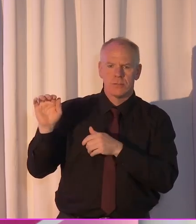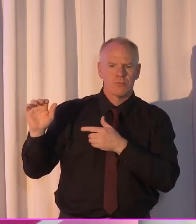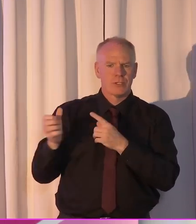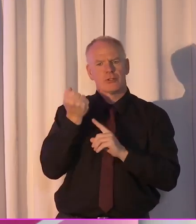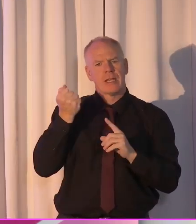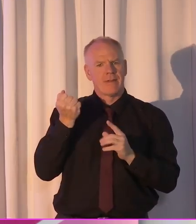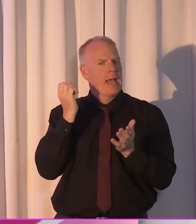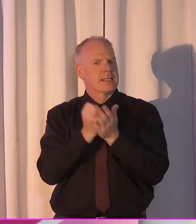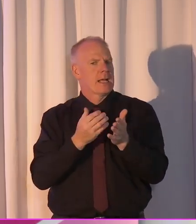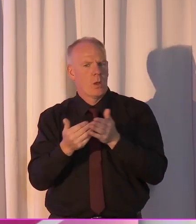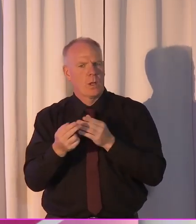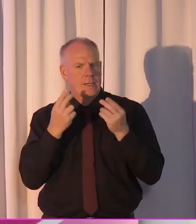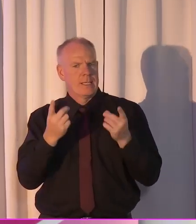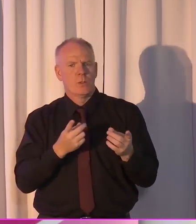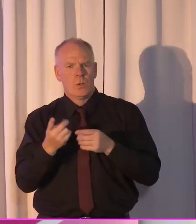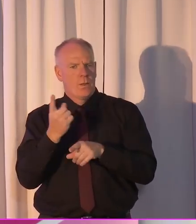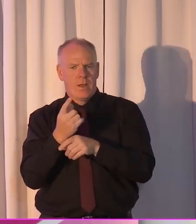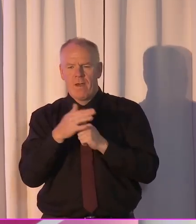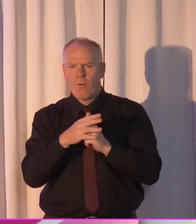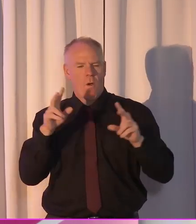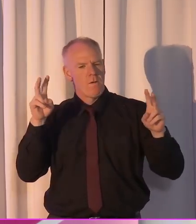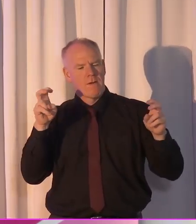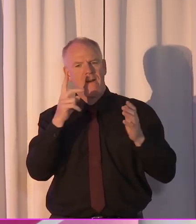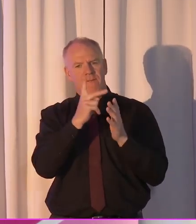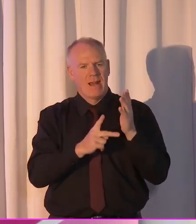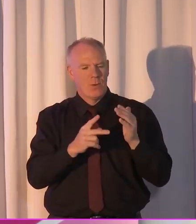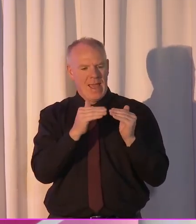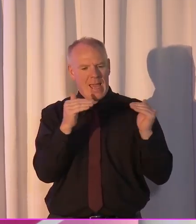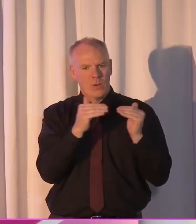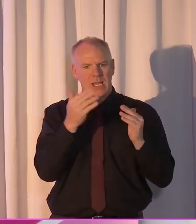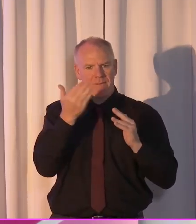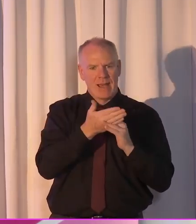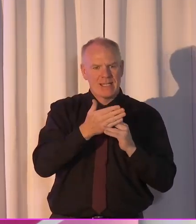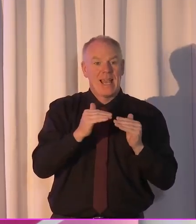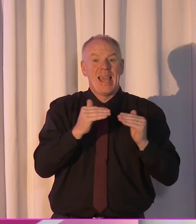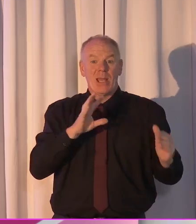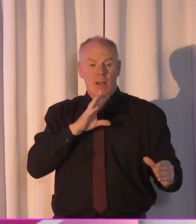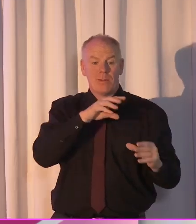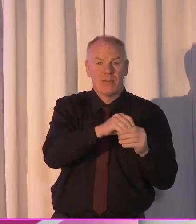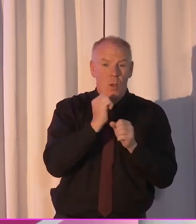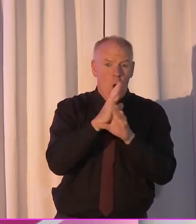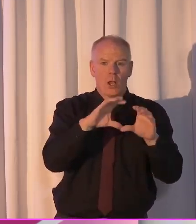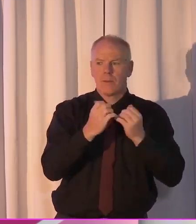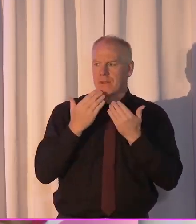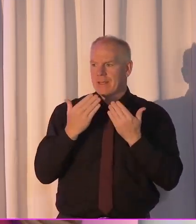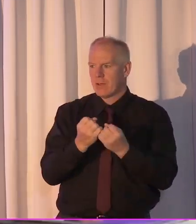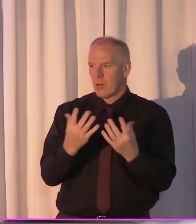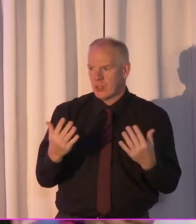delivering exactly what is the core value theme here: equity of access, equal participation in all of our communities. Gora